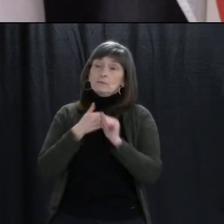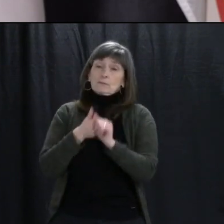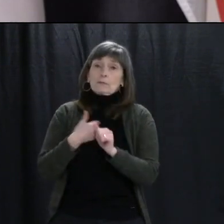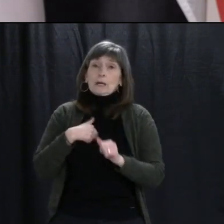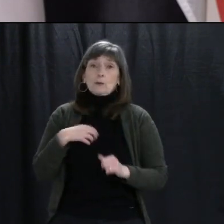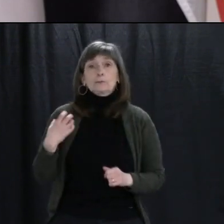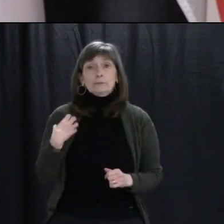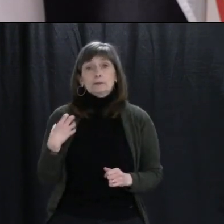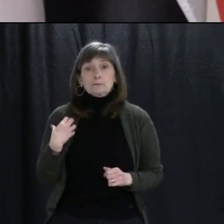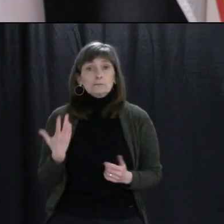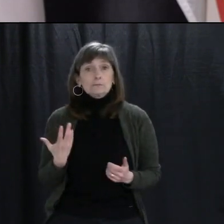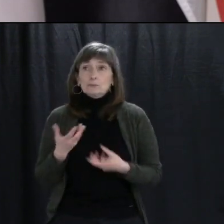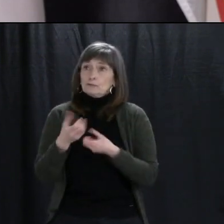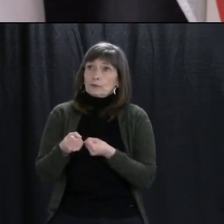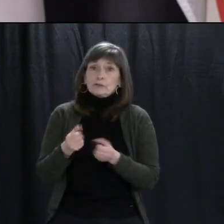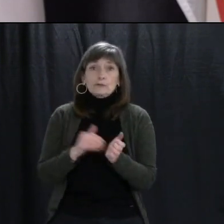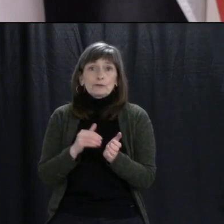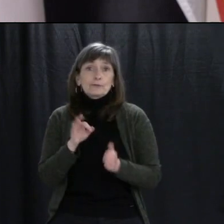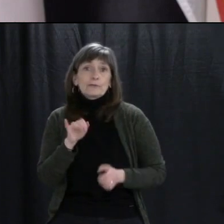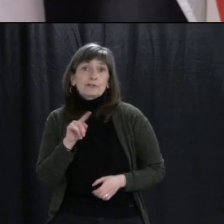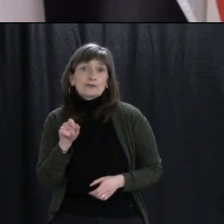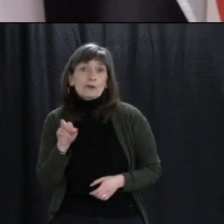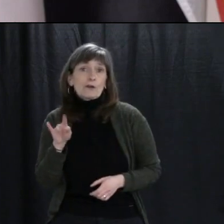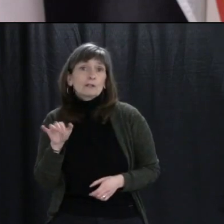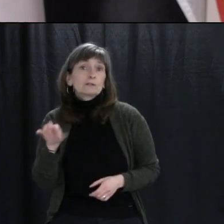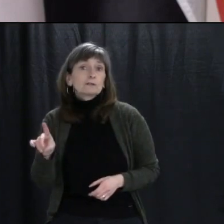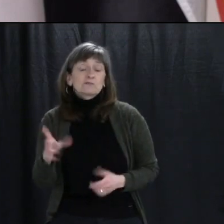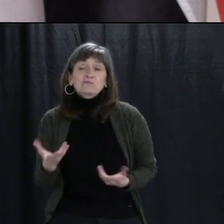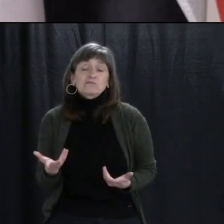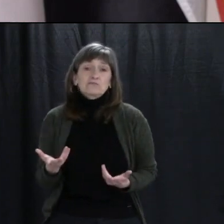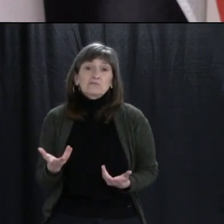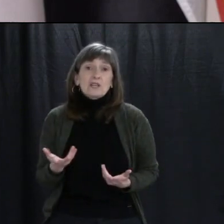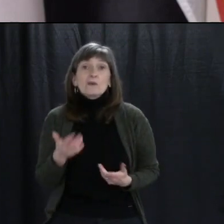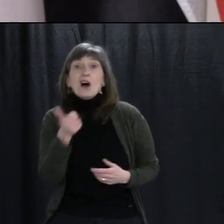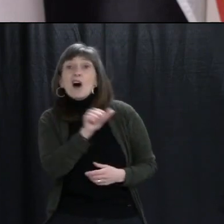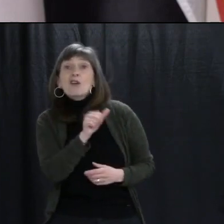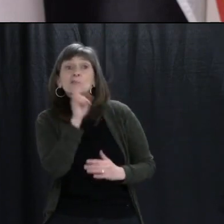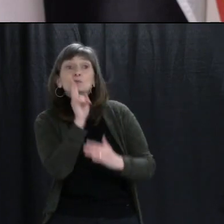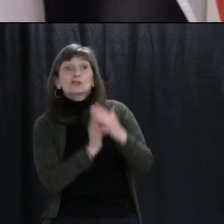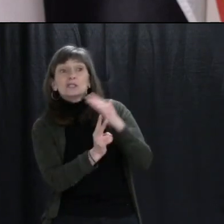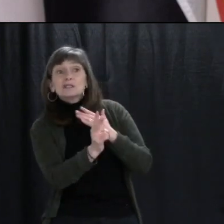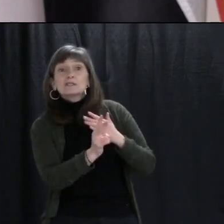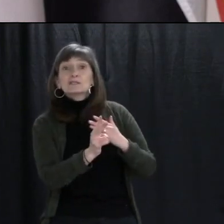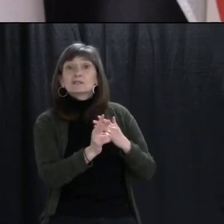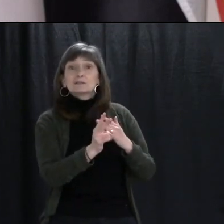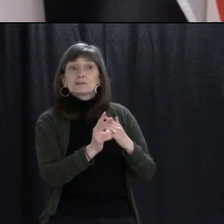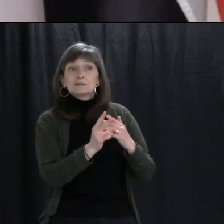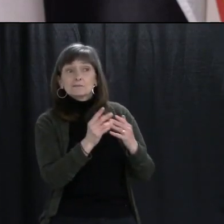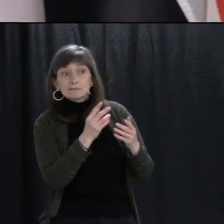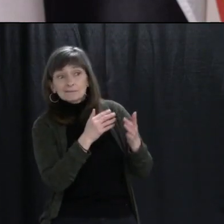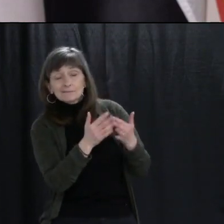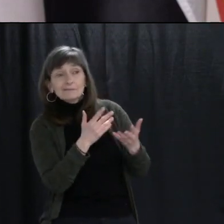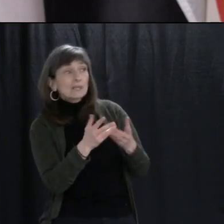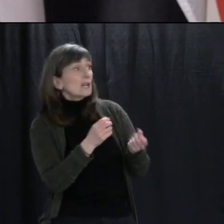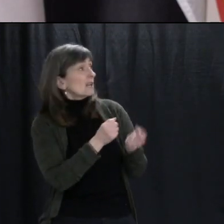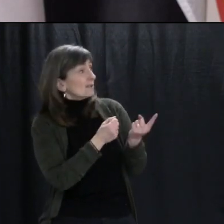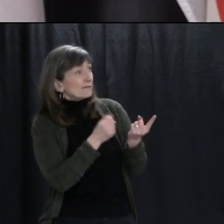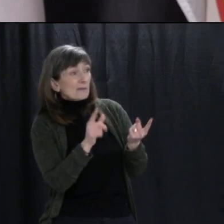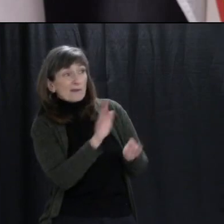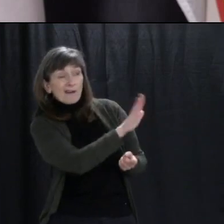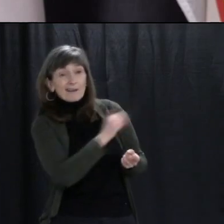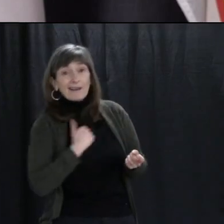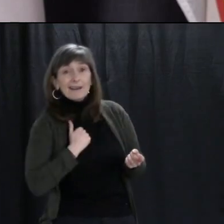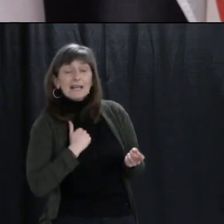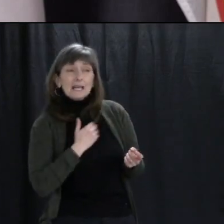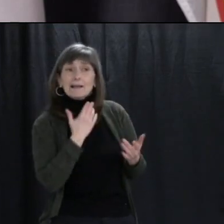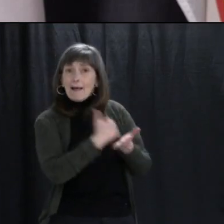led by Dr. Fitzgerald. But indeed, information from modeling on a national perspective, can be helpful. It's good information.